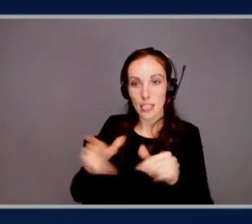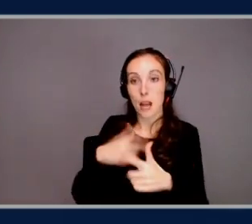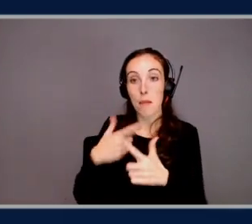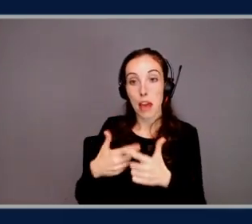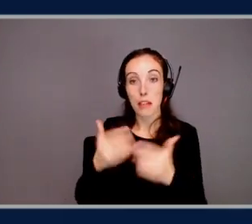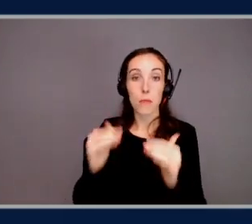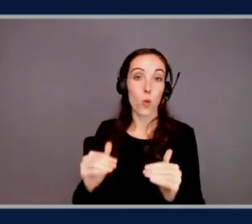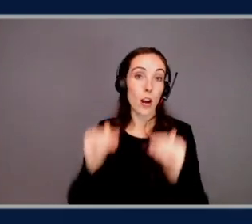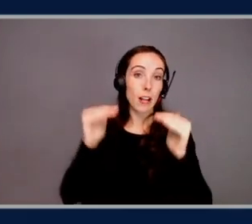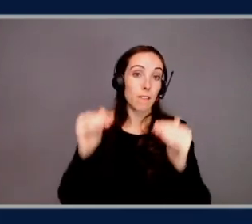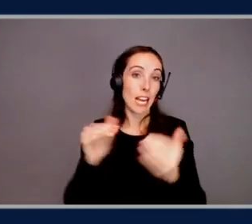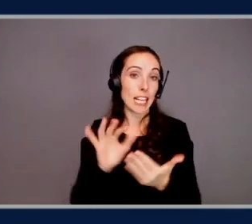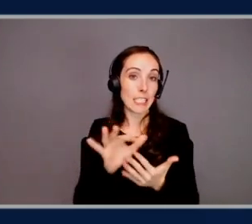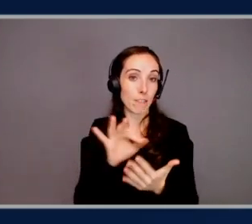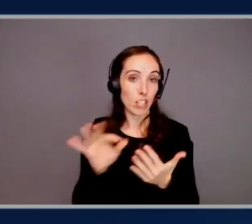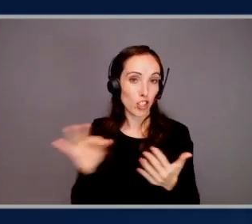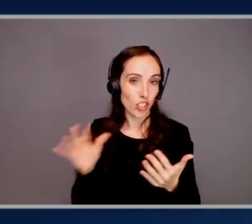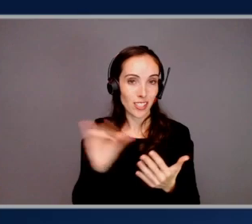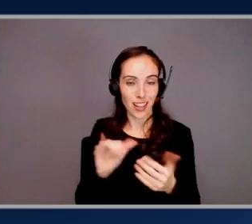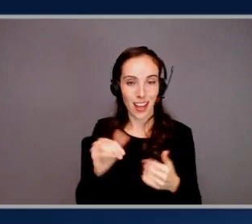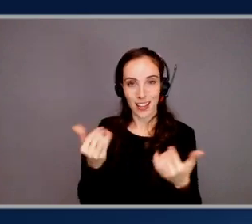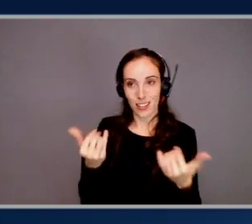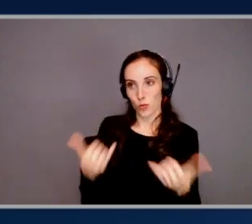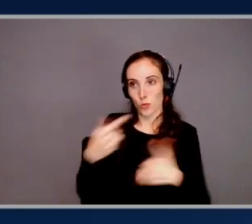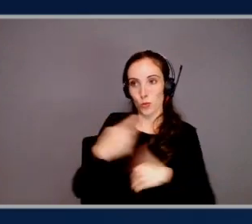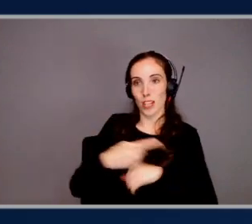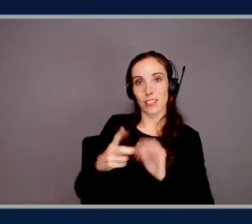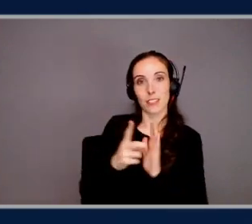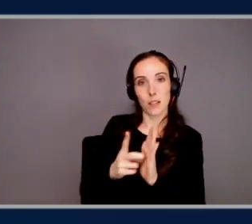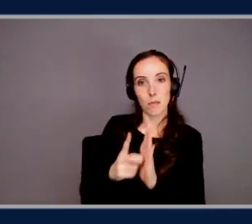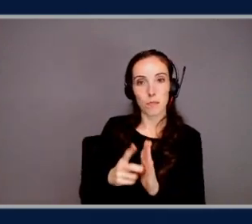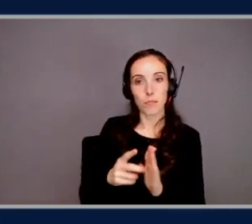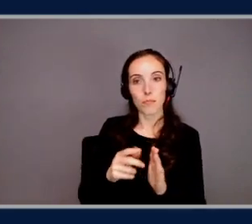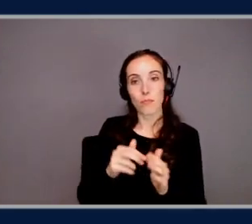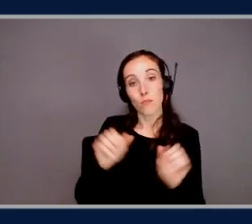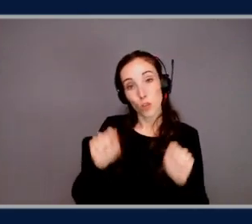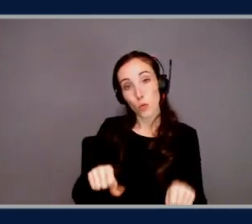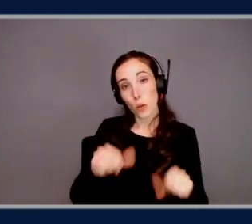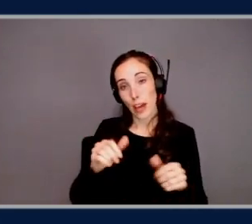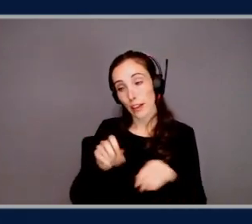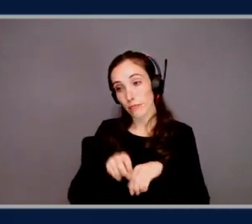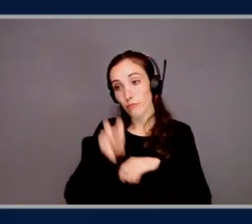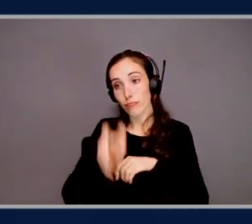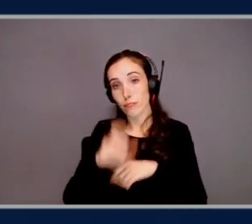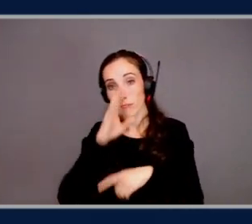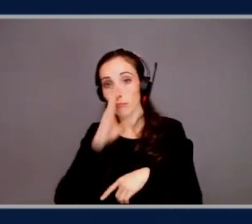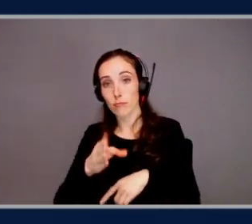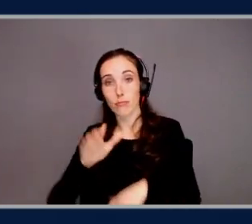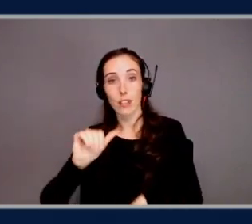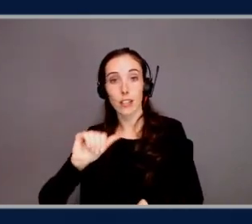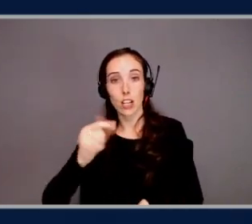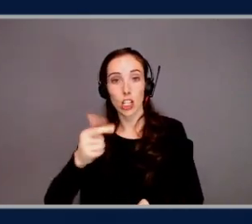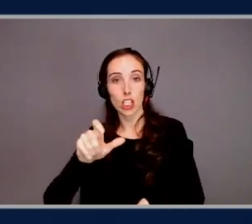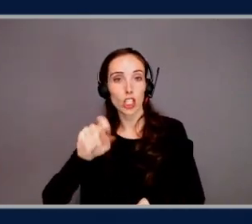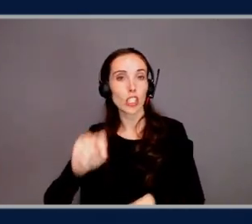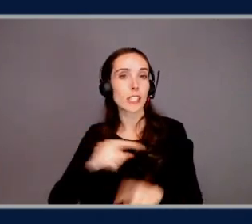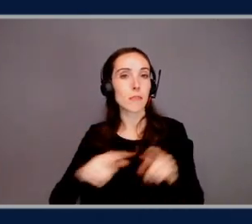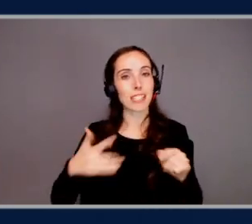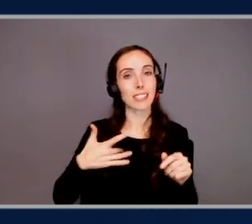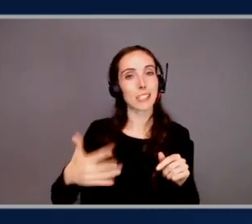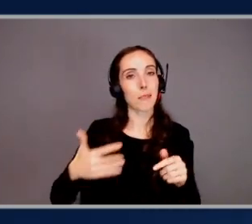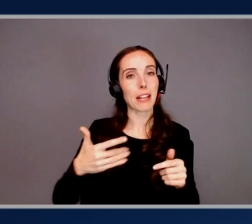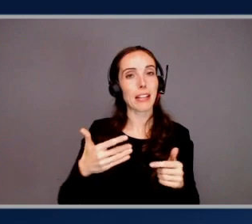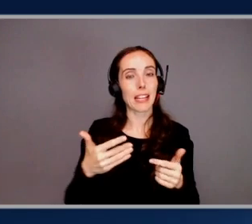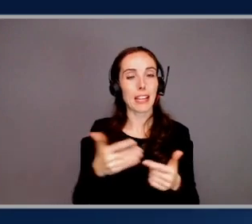like the agents we're showing you here today. That's not to say you can't jump straight to agents, but we typically see that at sort of adoption pattern